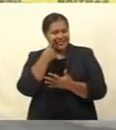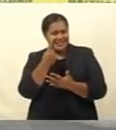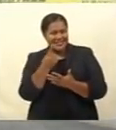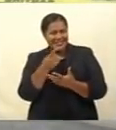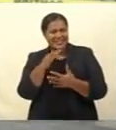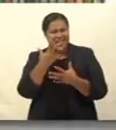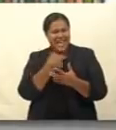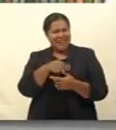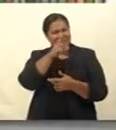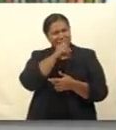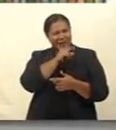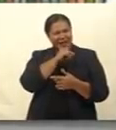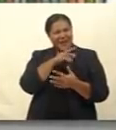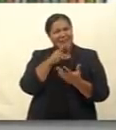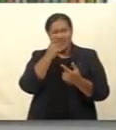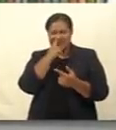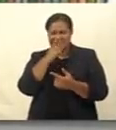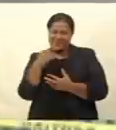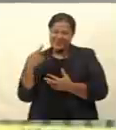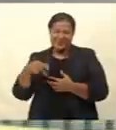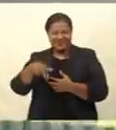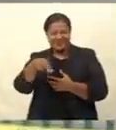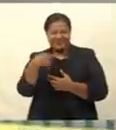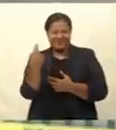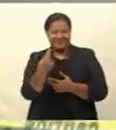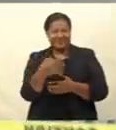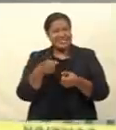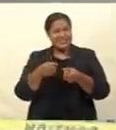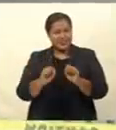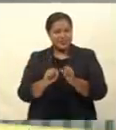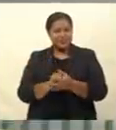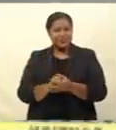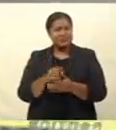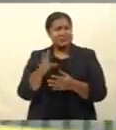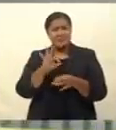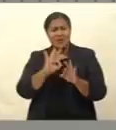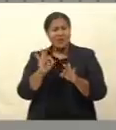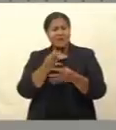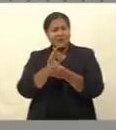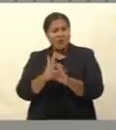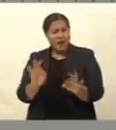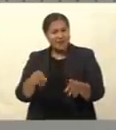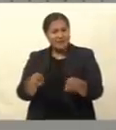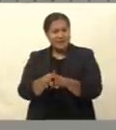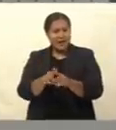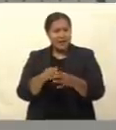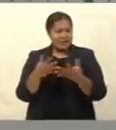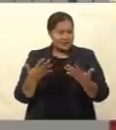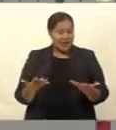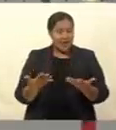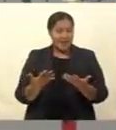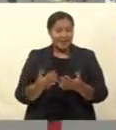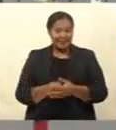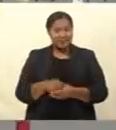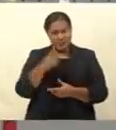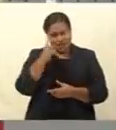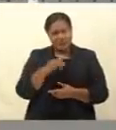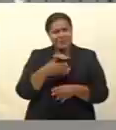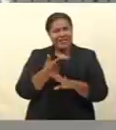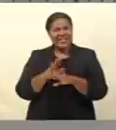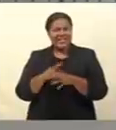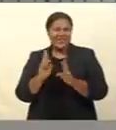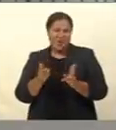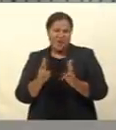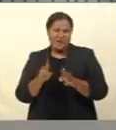and few street dwellers. The Suva bus stand has never been as quiet as it is right now. This can be the new normal for